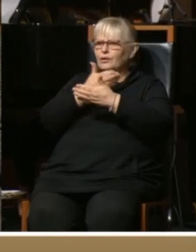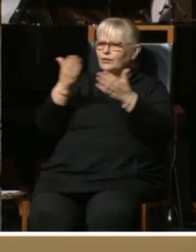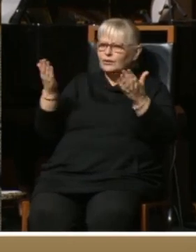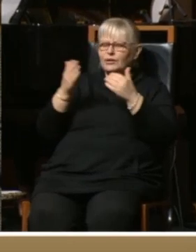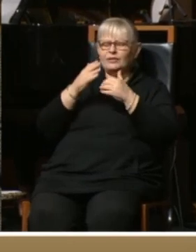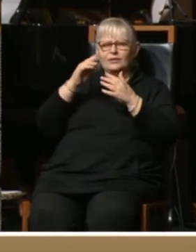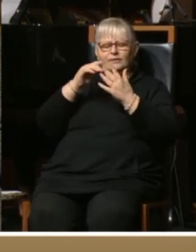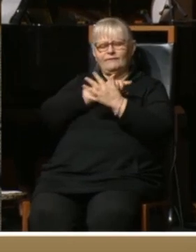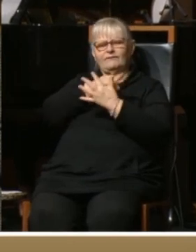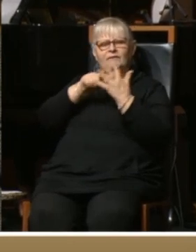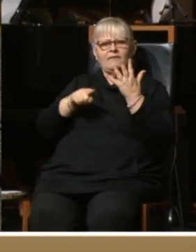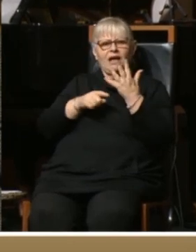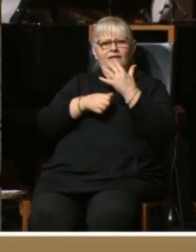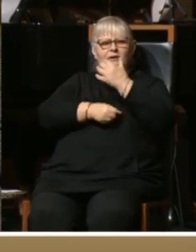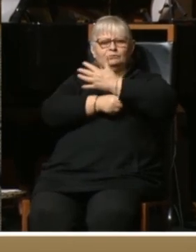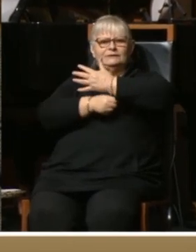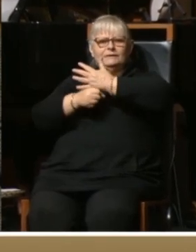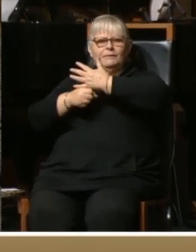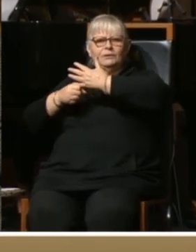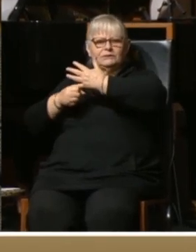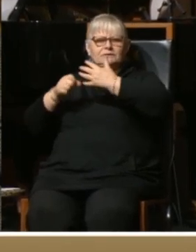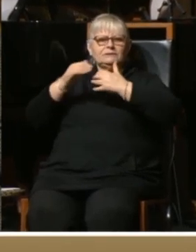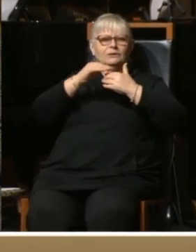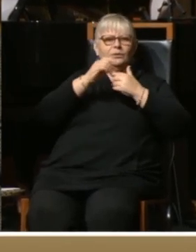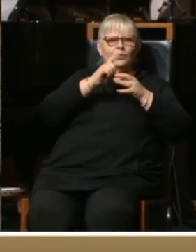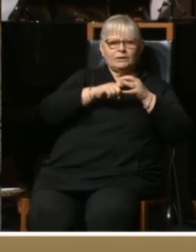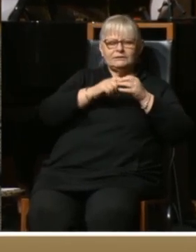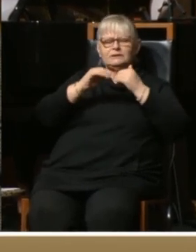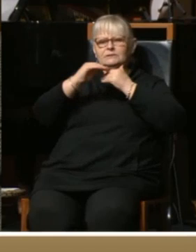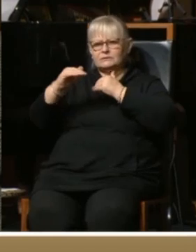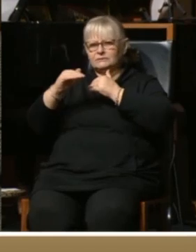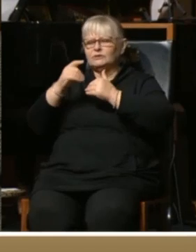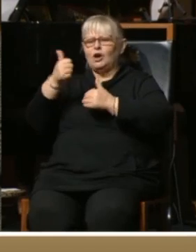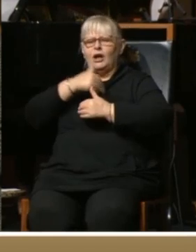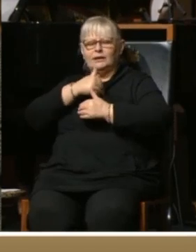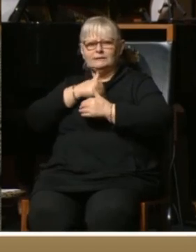principles of quality, equality, kindness, and tolerance.